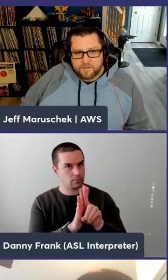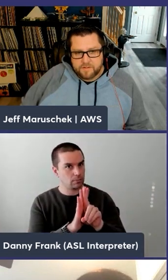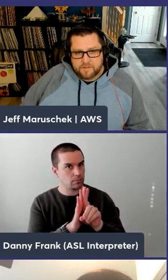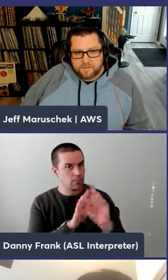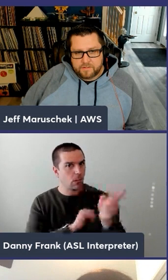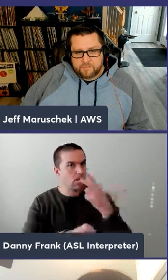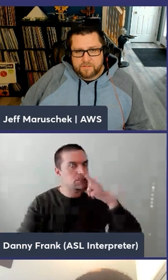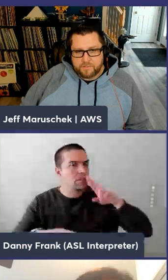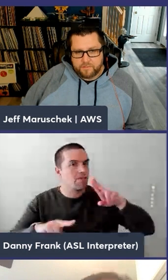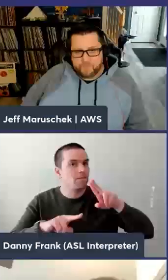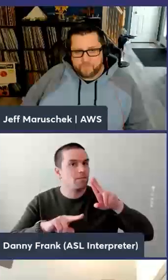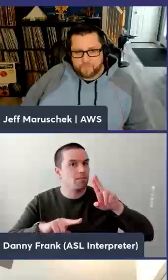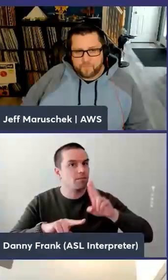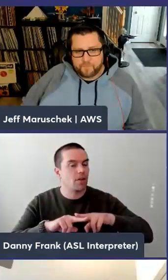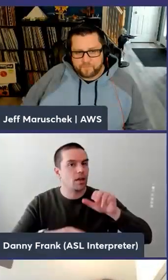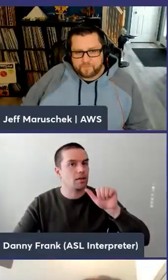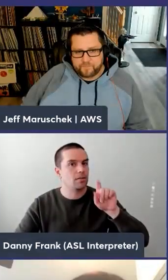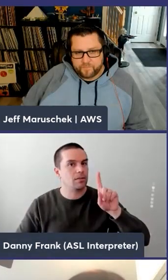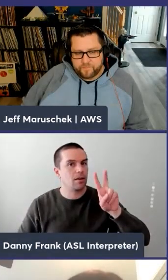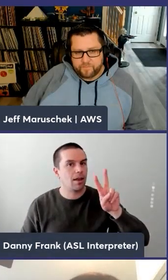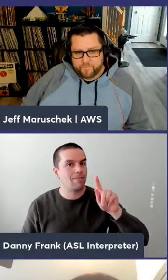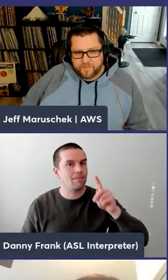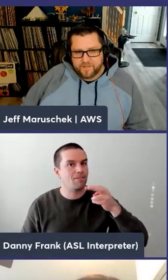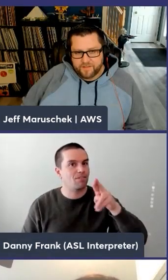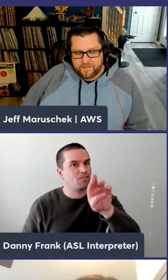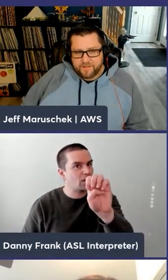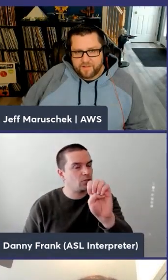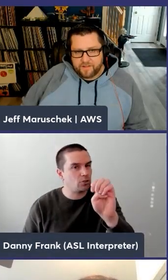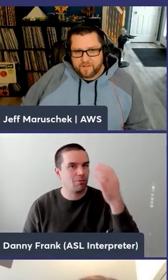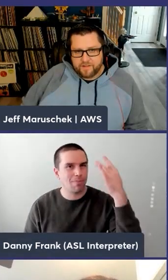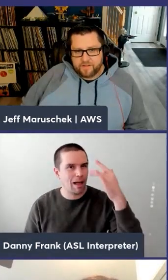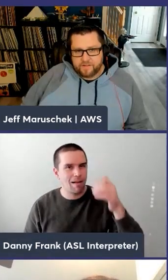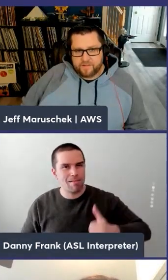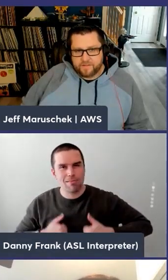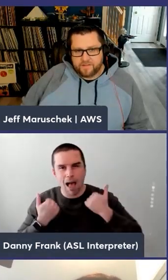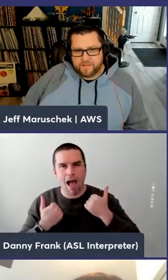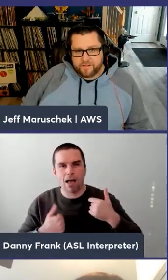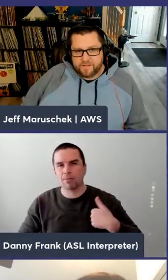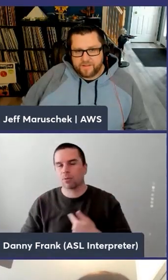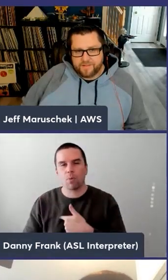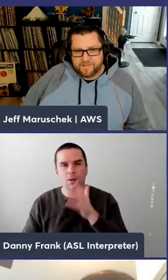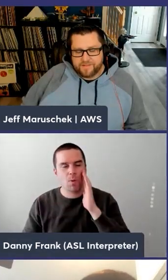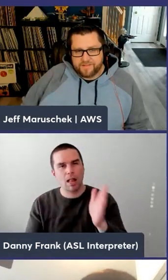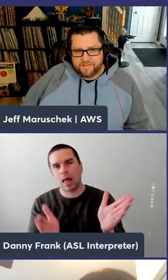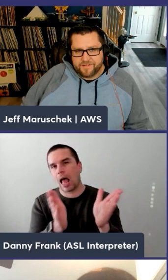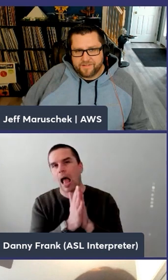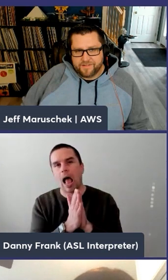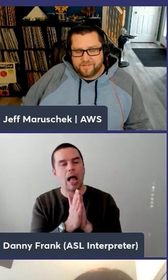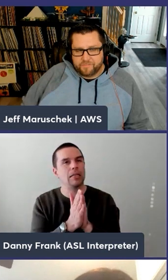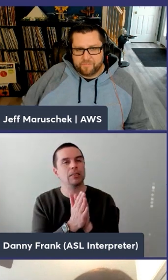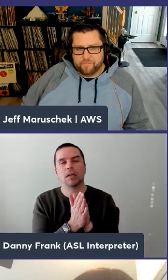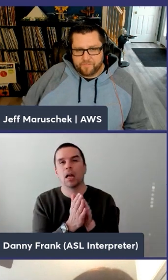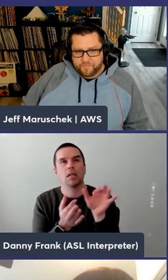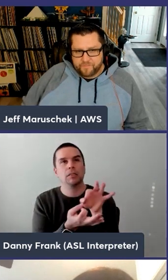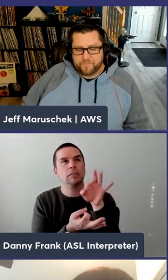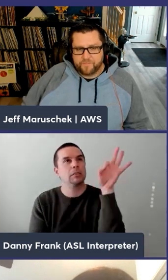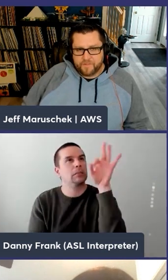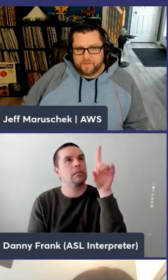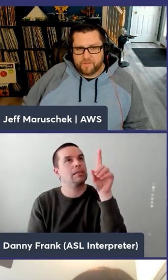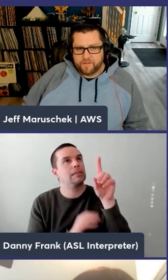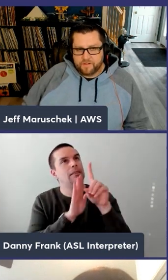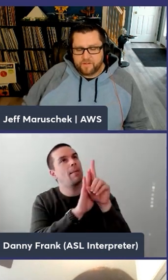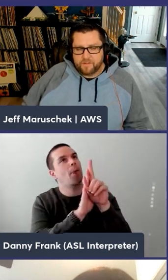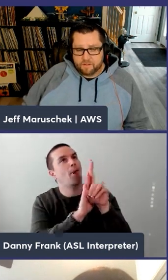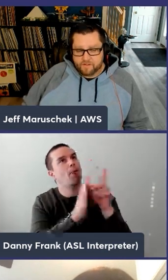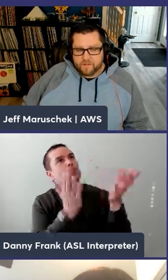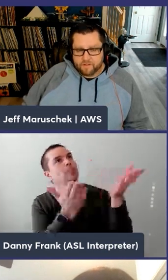fun adventure when we're doing it live. So we're going to have to channel all the higher powers of the demos, but Yeah. if it's as easy as it sounds, we should